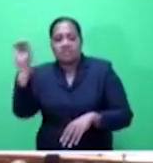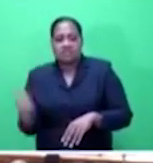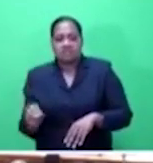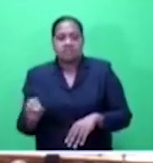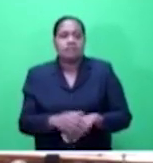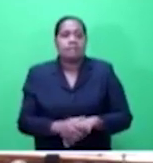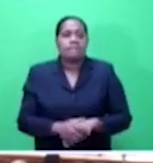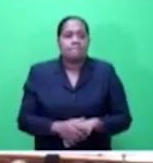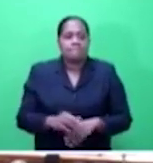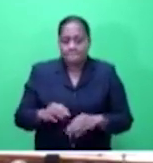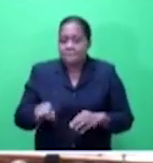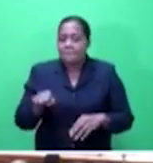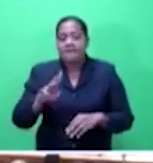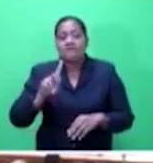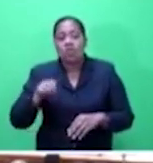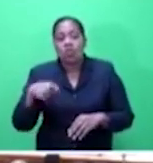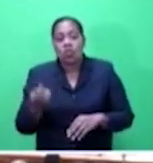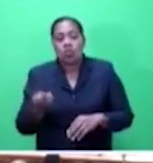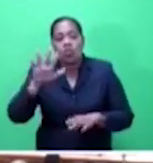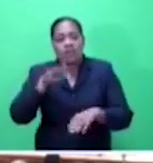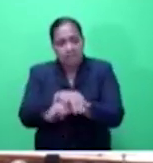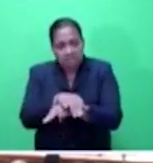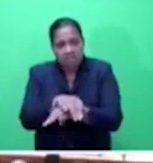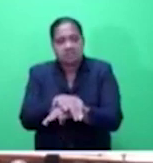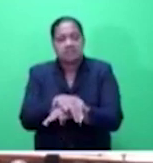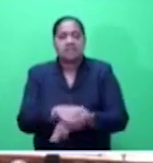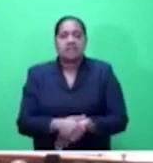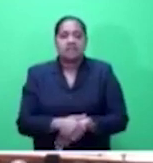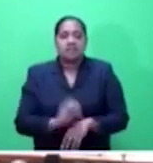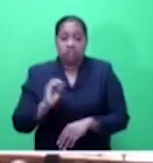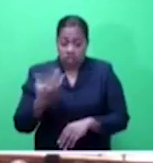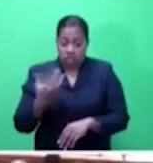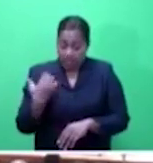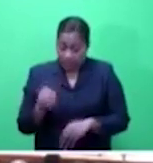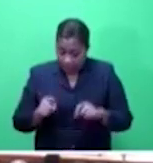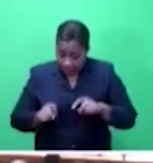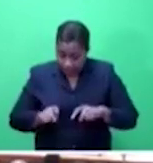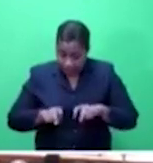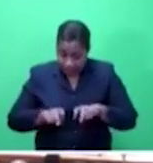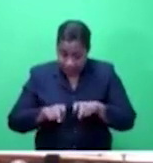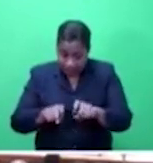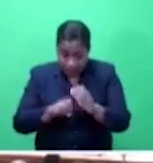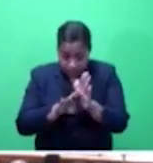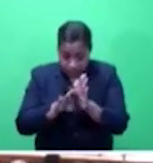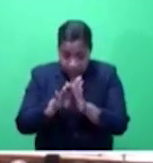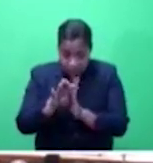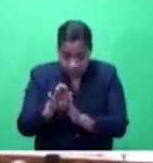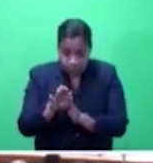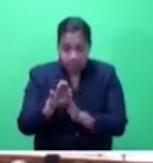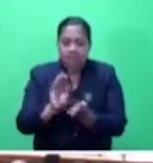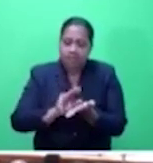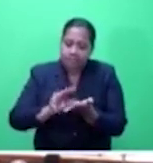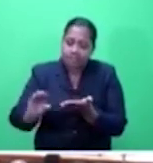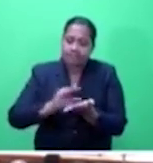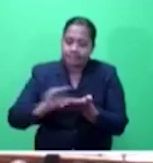for the next 9 months, while still maintaining a steady contribution to the superannuation scheme. From 1